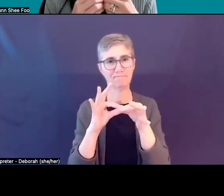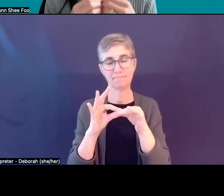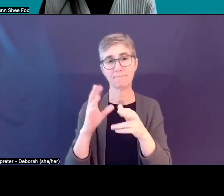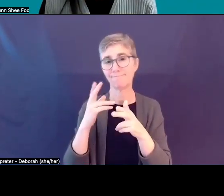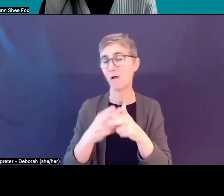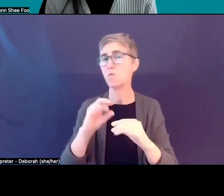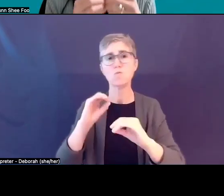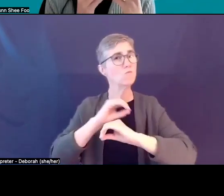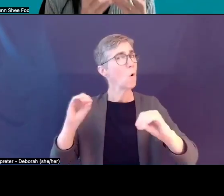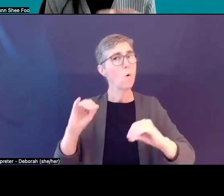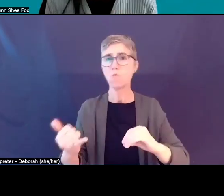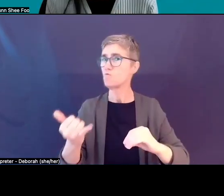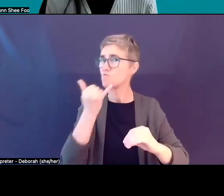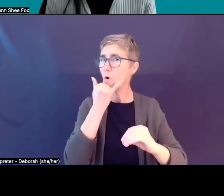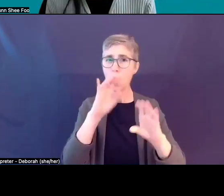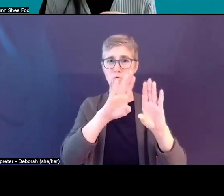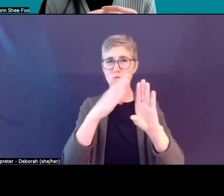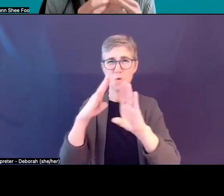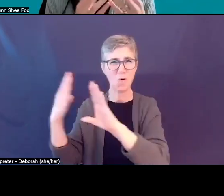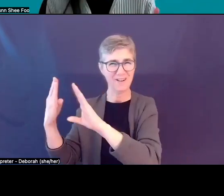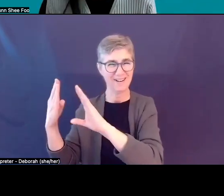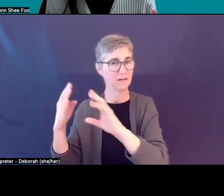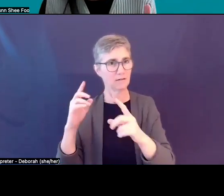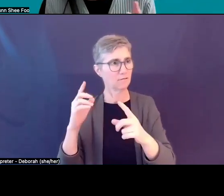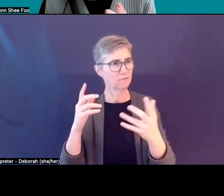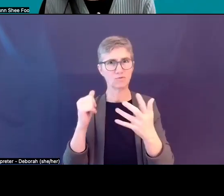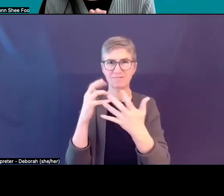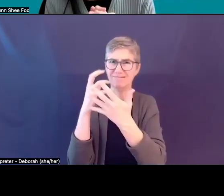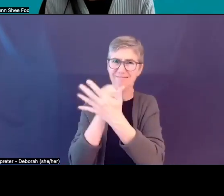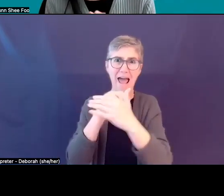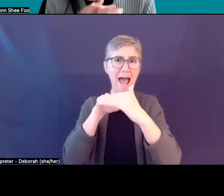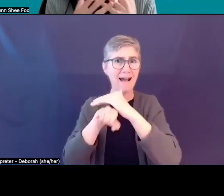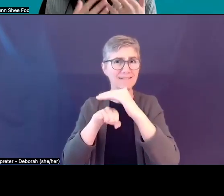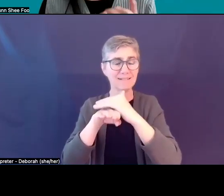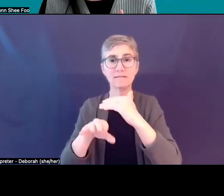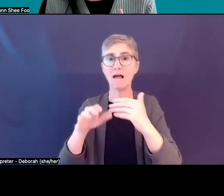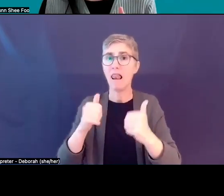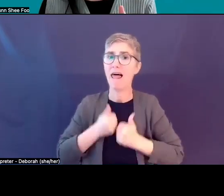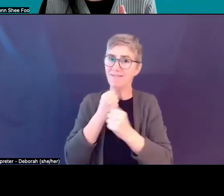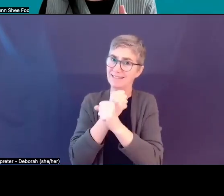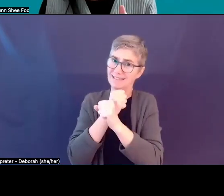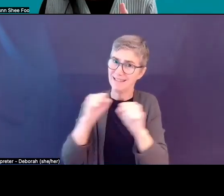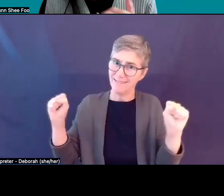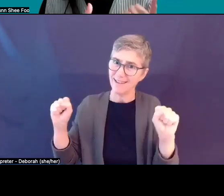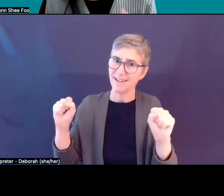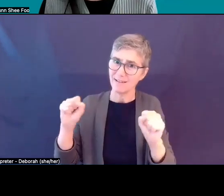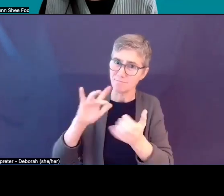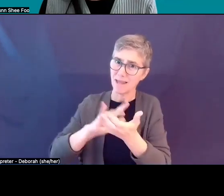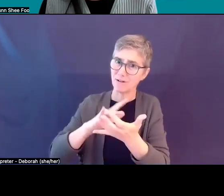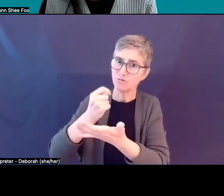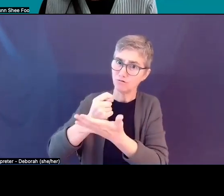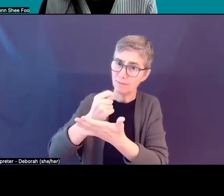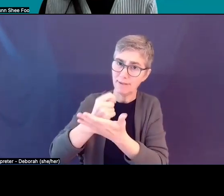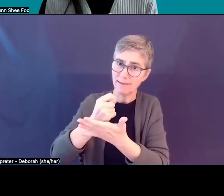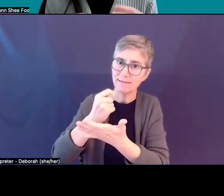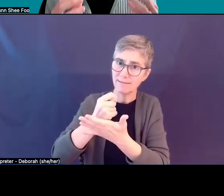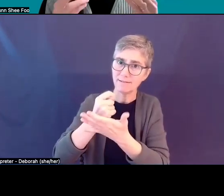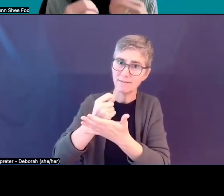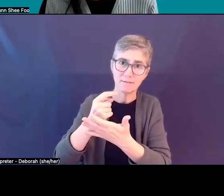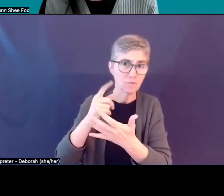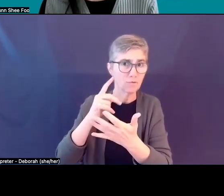accessing life-saving, evidence-based medication treatments for people with serious mental illness living in